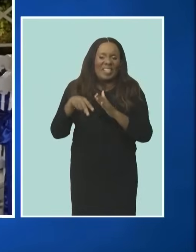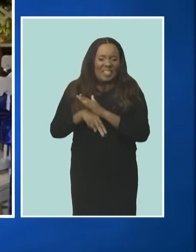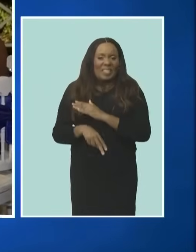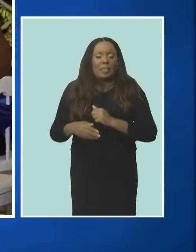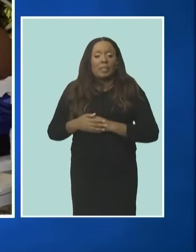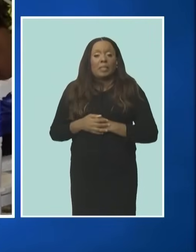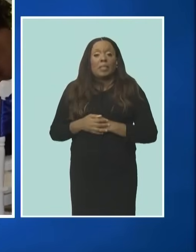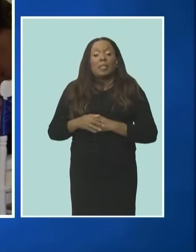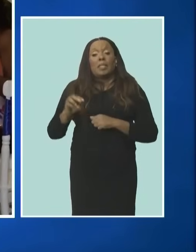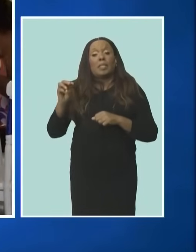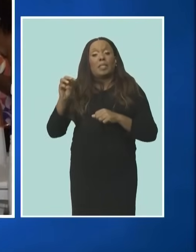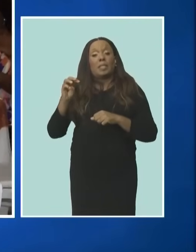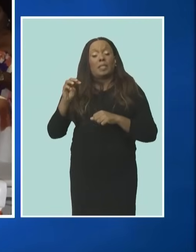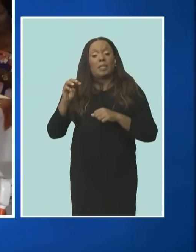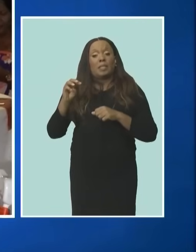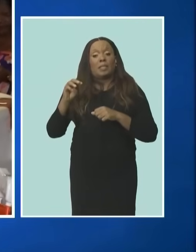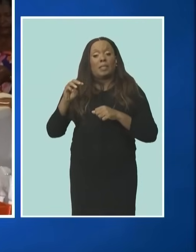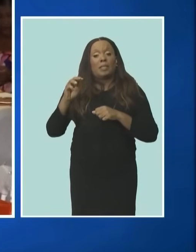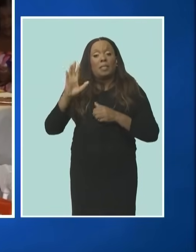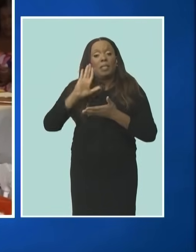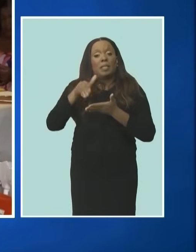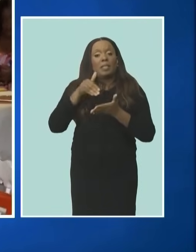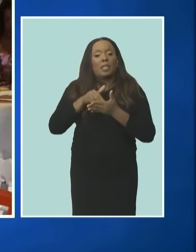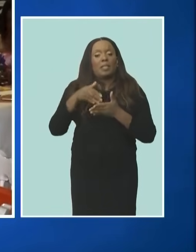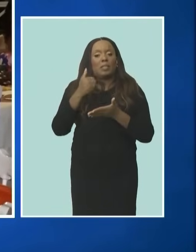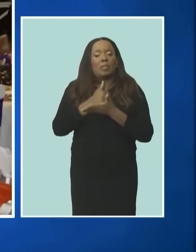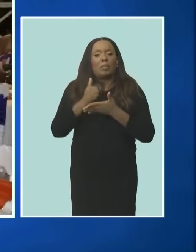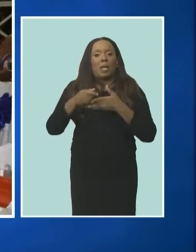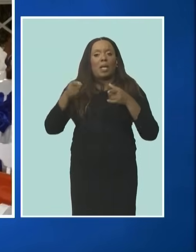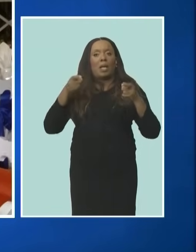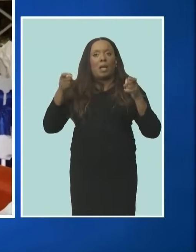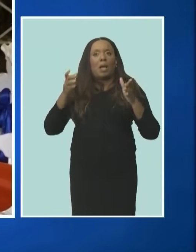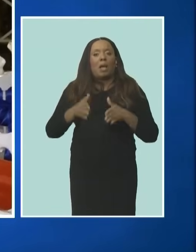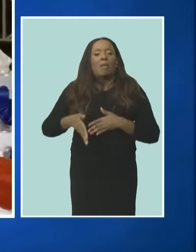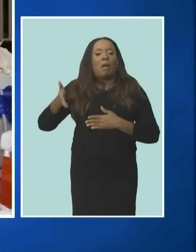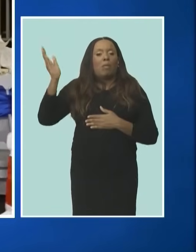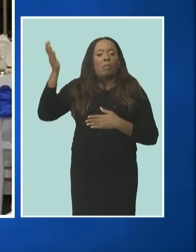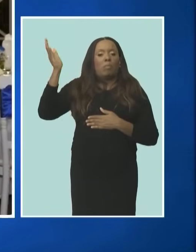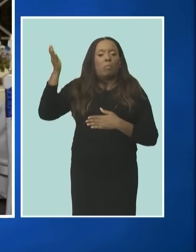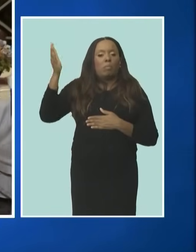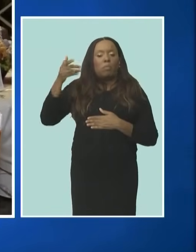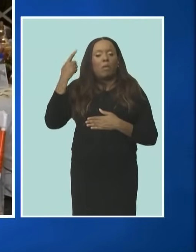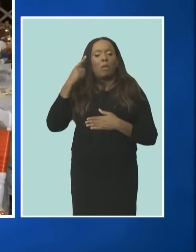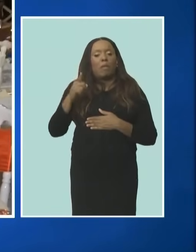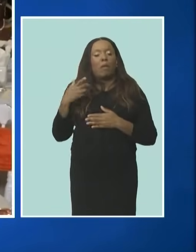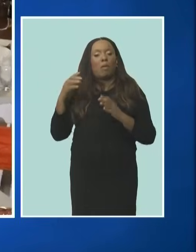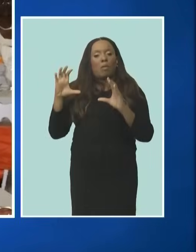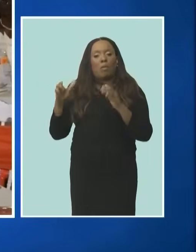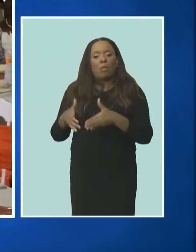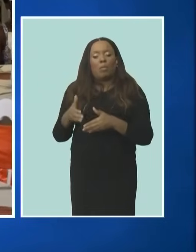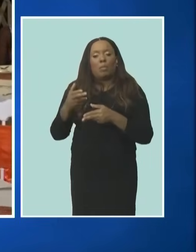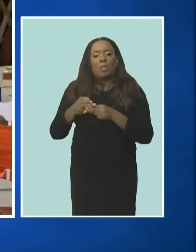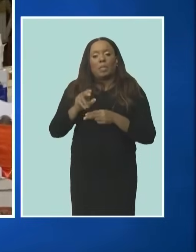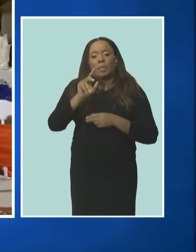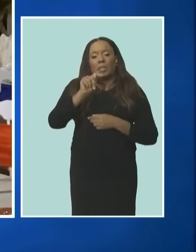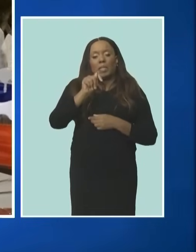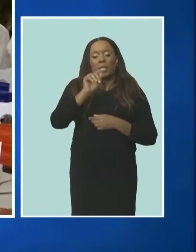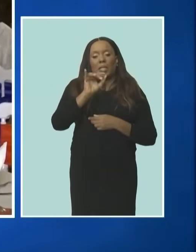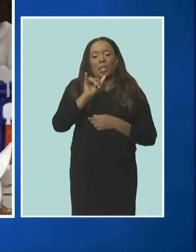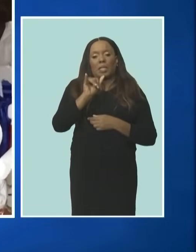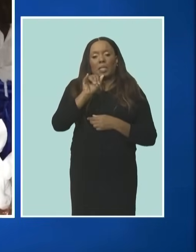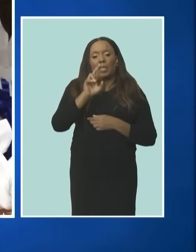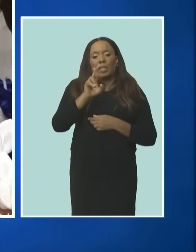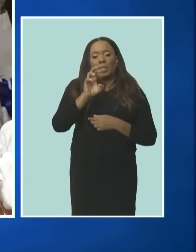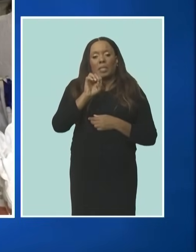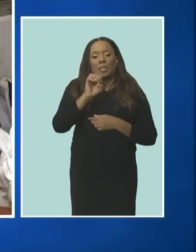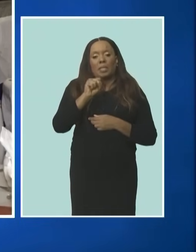the Mahogany Ridge restaurant at the weekend. In a wide-ranging address, Dr. Greenidge urged Barbadians to take ownership and build an